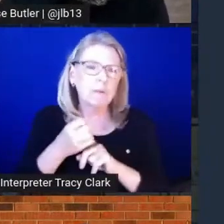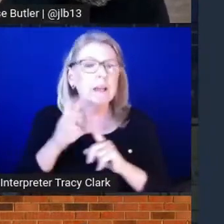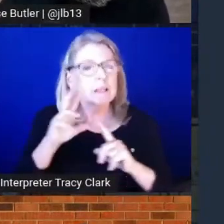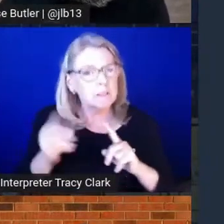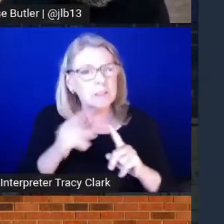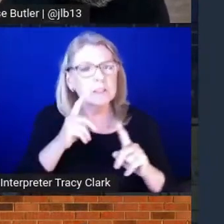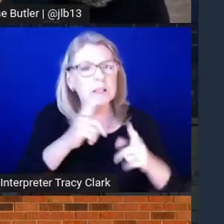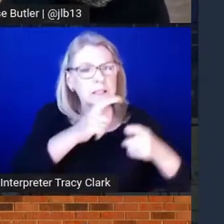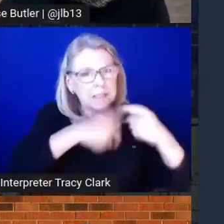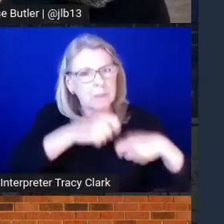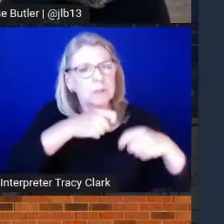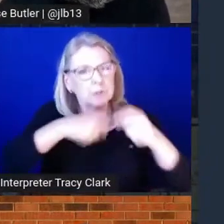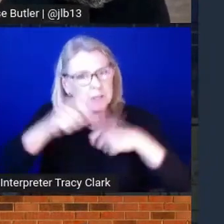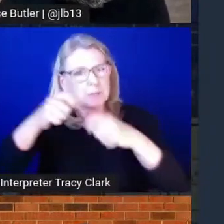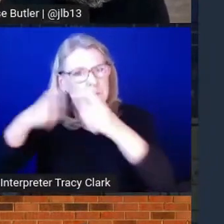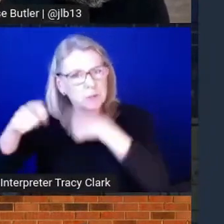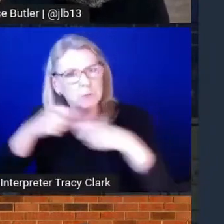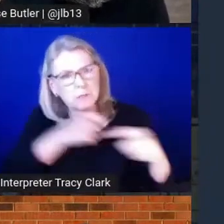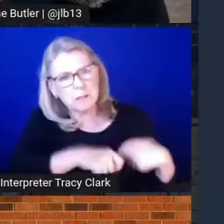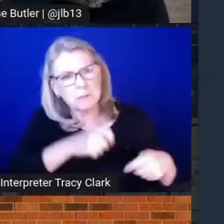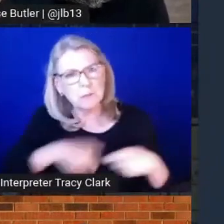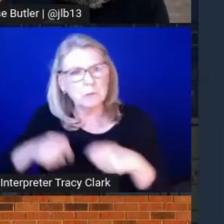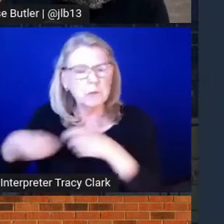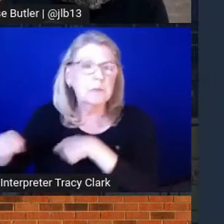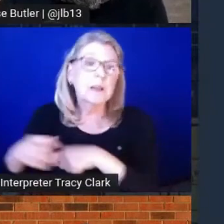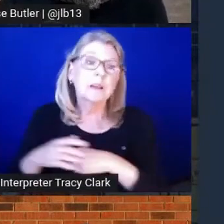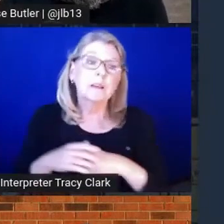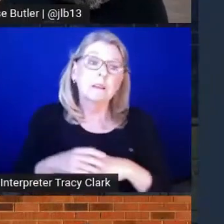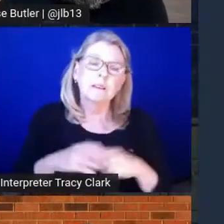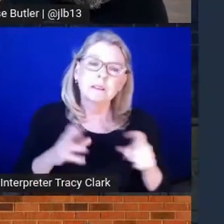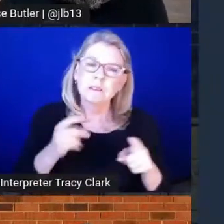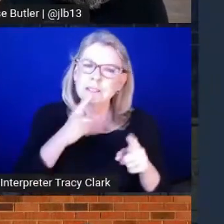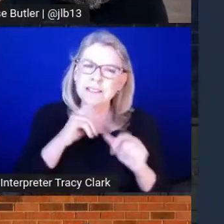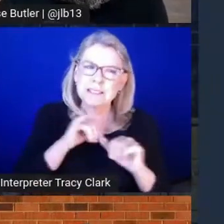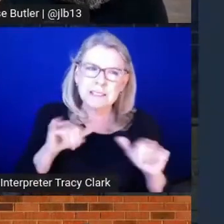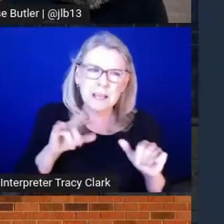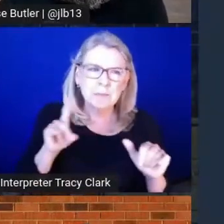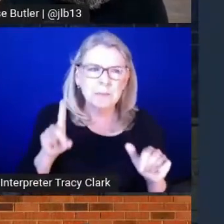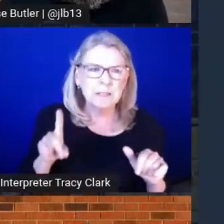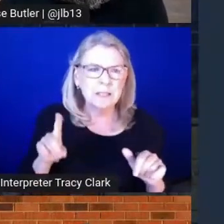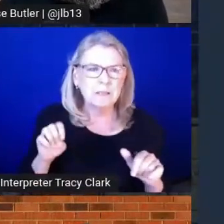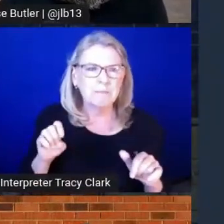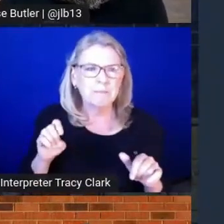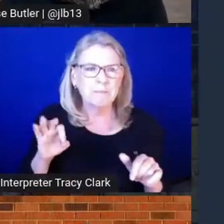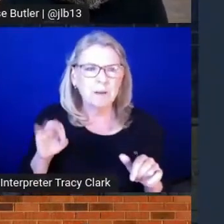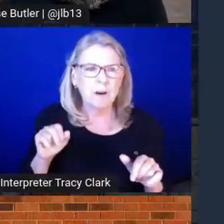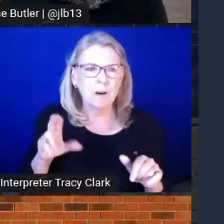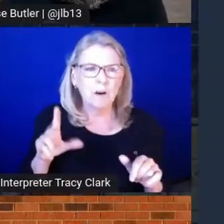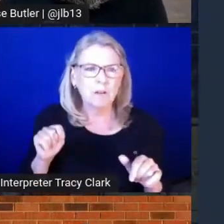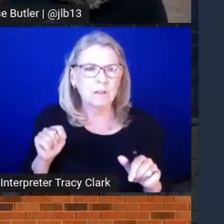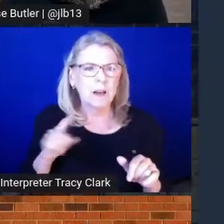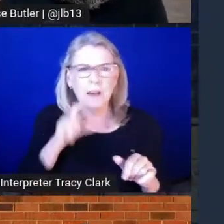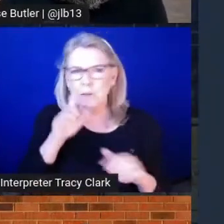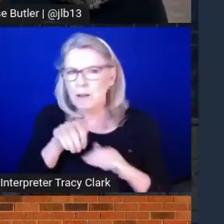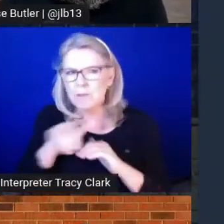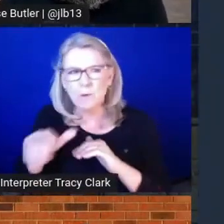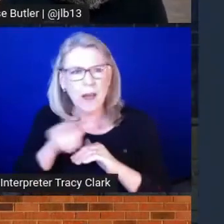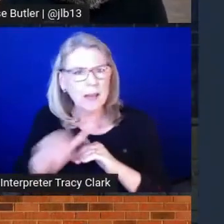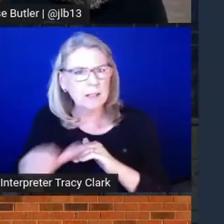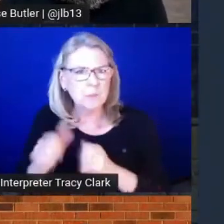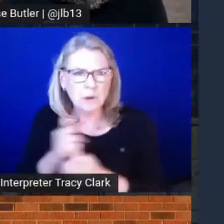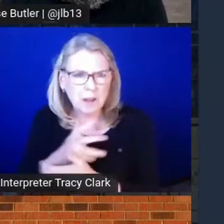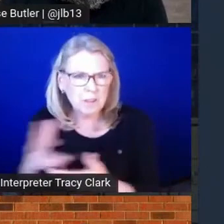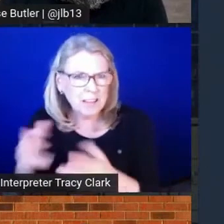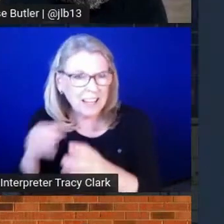things like same defaults, and I don't need to export everything as like an environment variable. I can get a file and it merges. Like there's some benefits there of